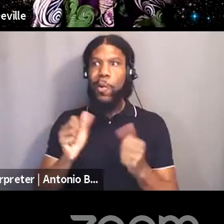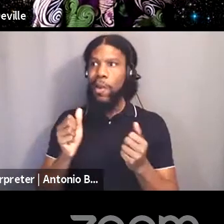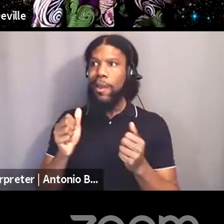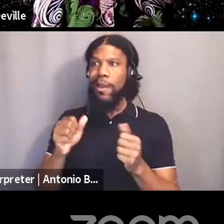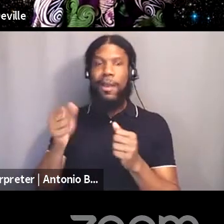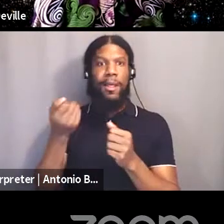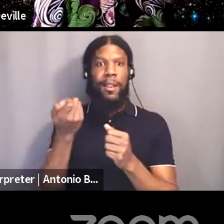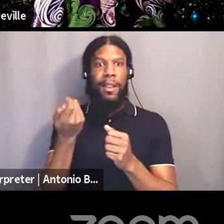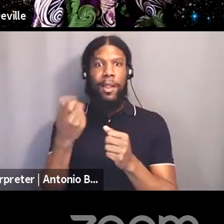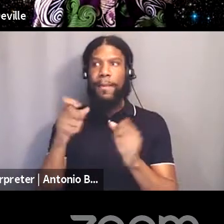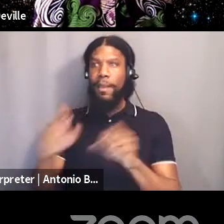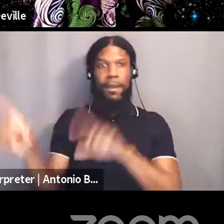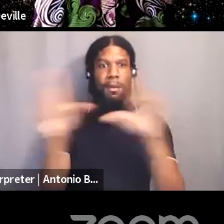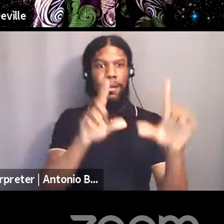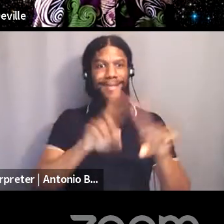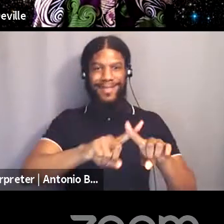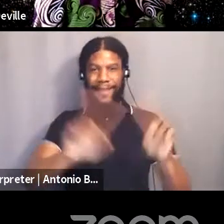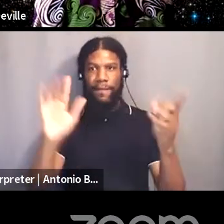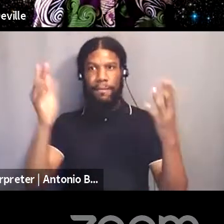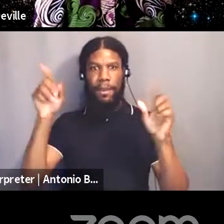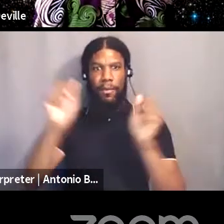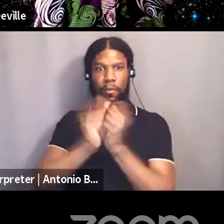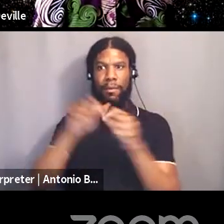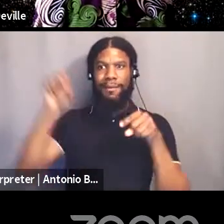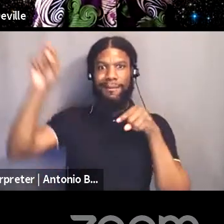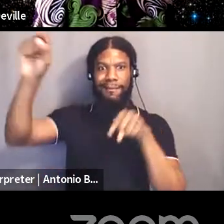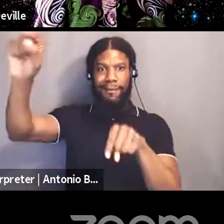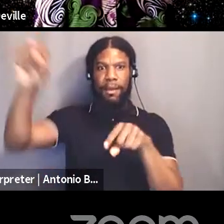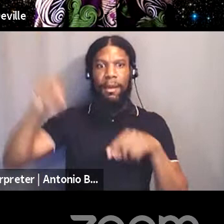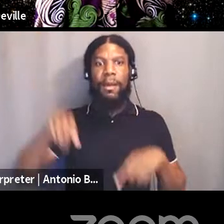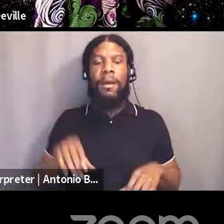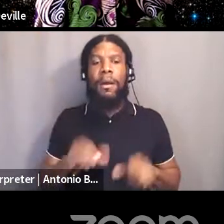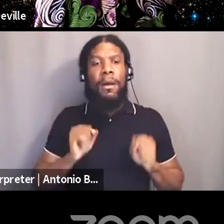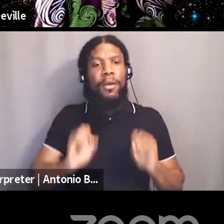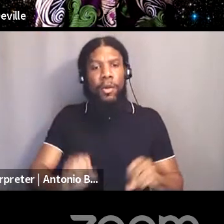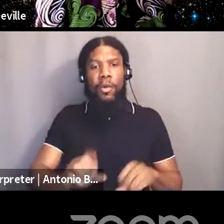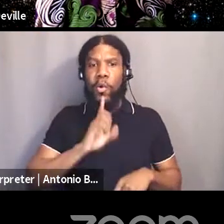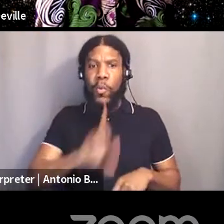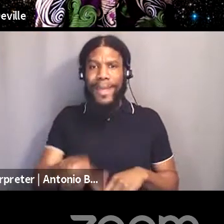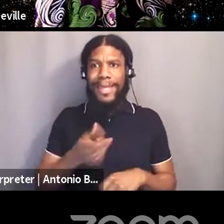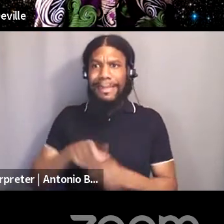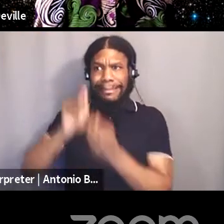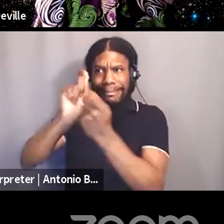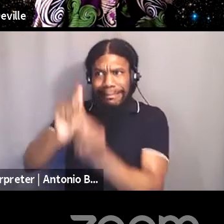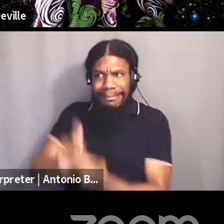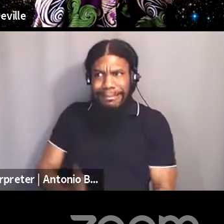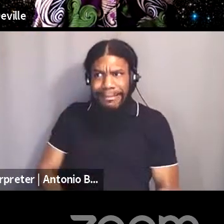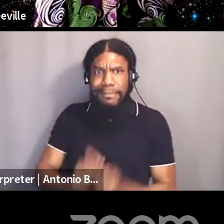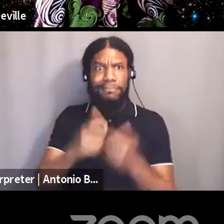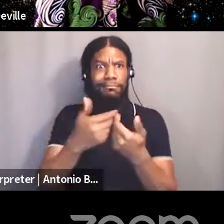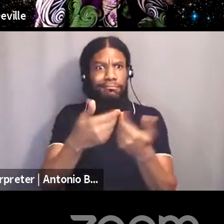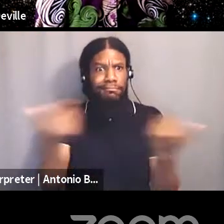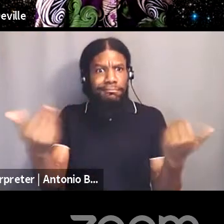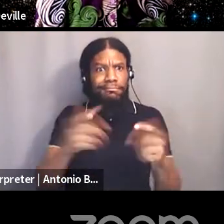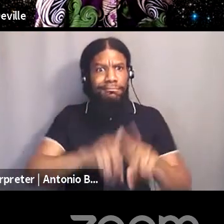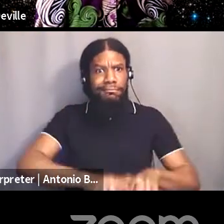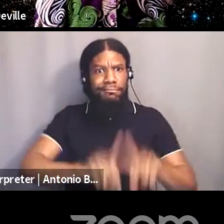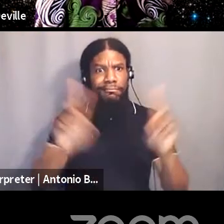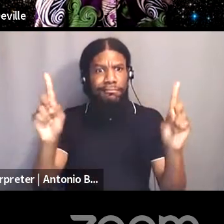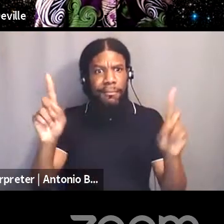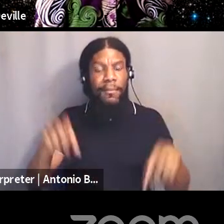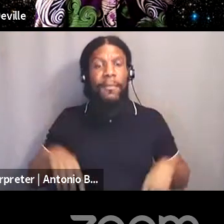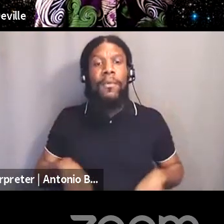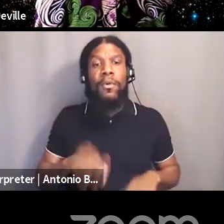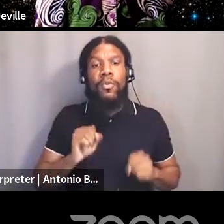Blackness being defined by these visual performances and these very like distinct aesthetics, I think. And for me,